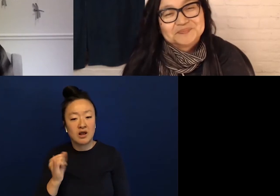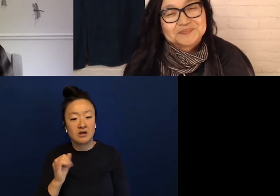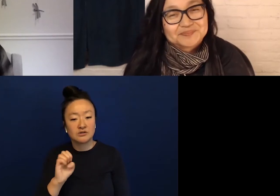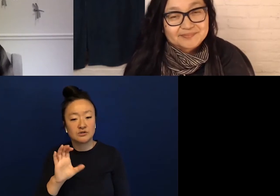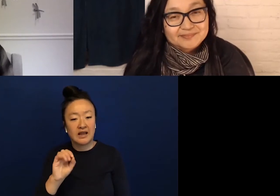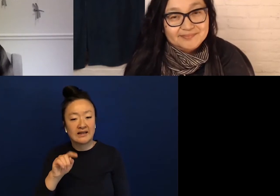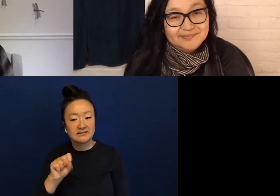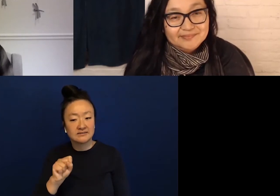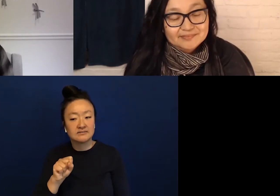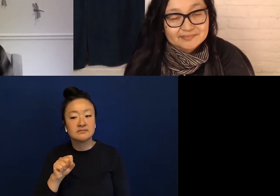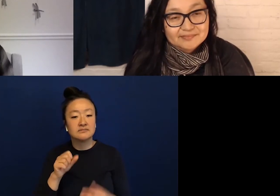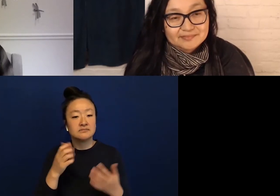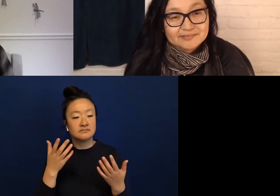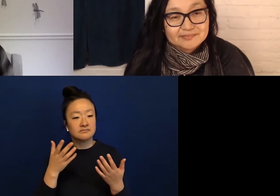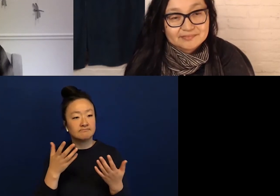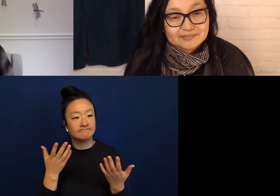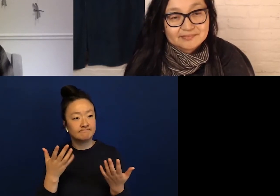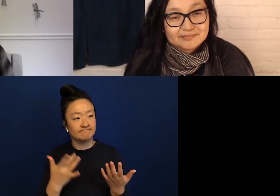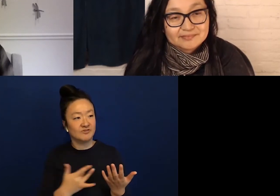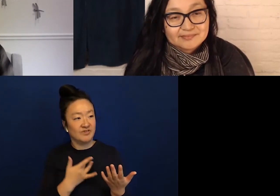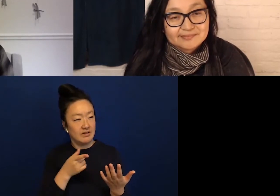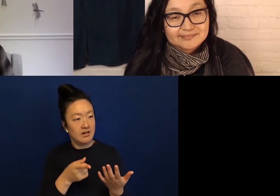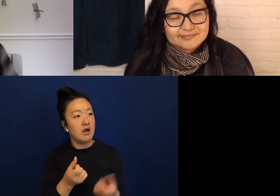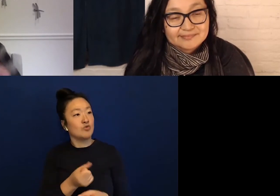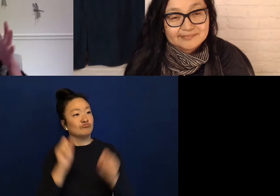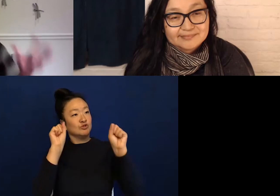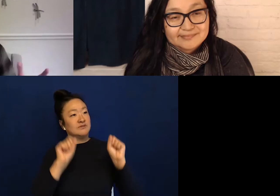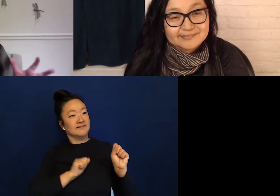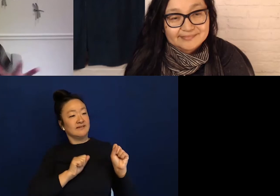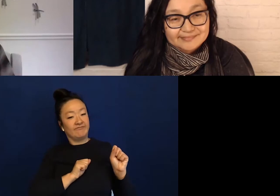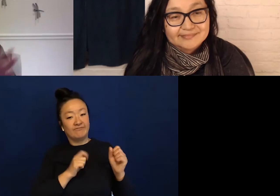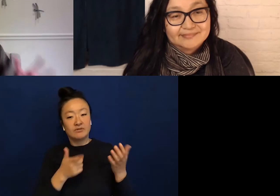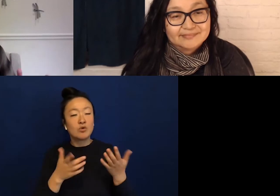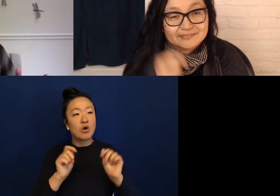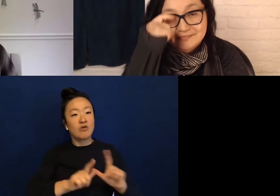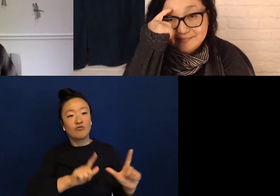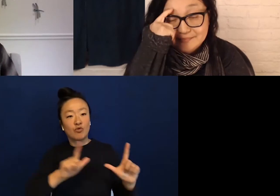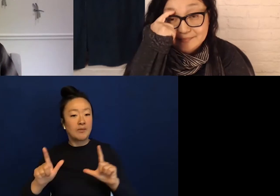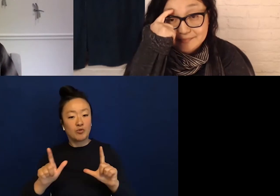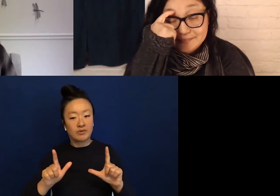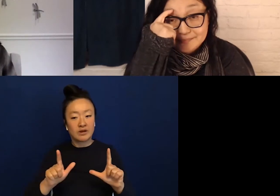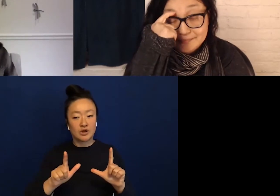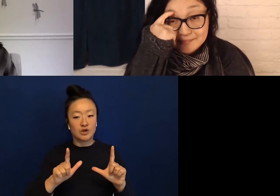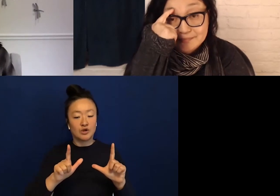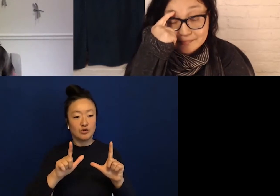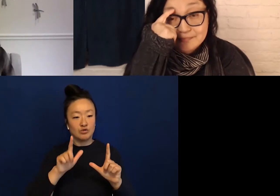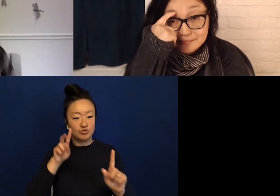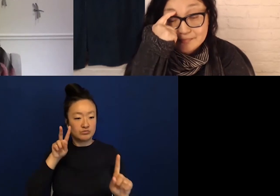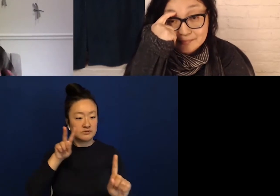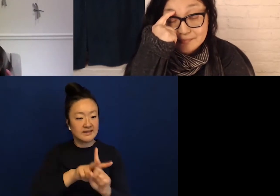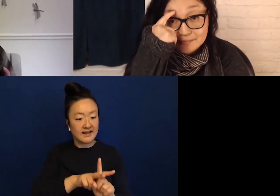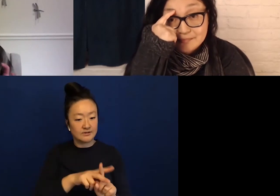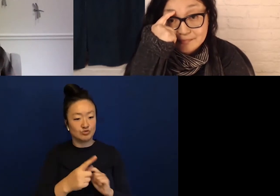you know, a redemptive kind of, it's a frame that you put around something in order to make